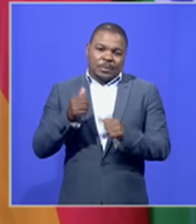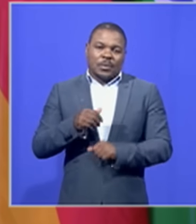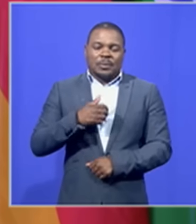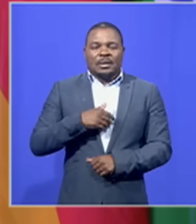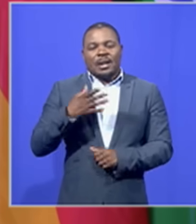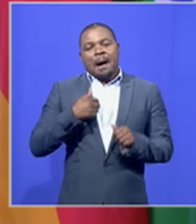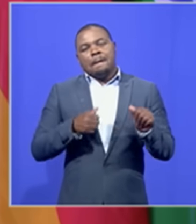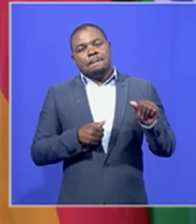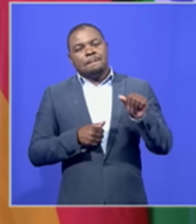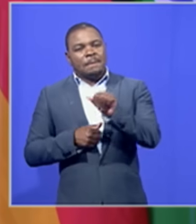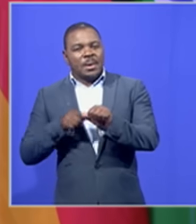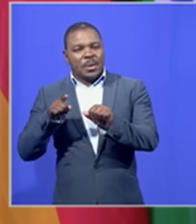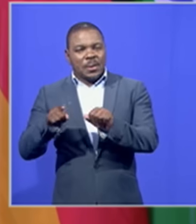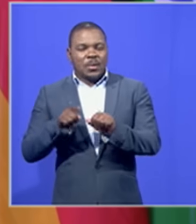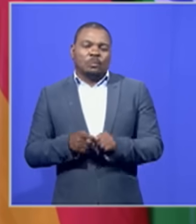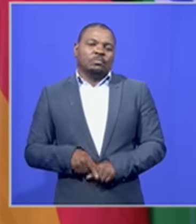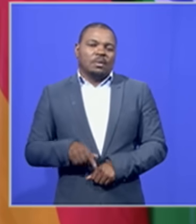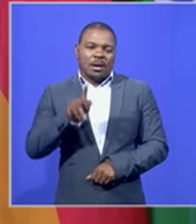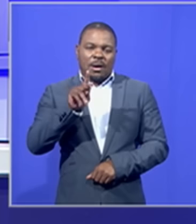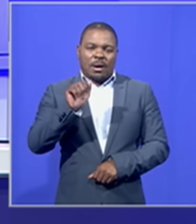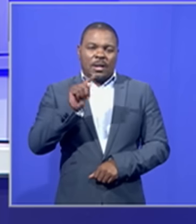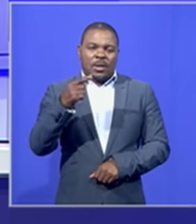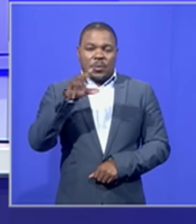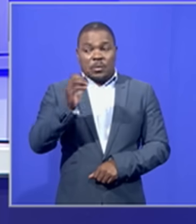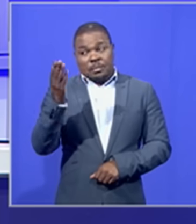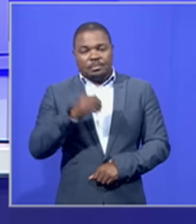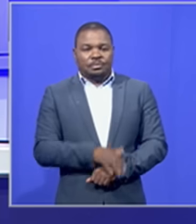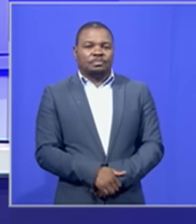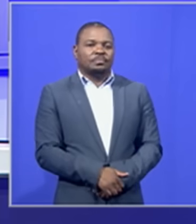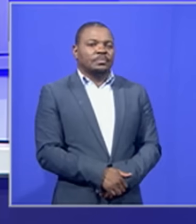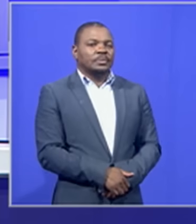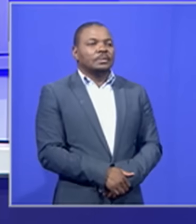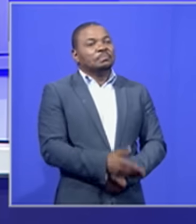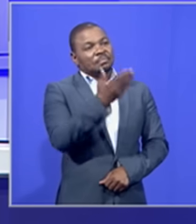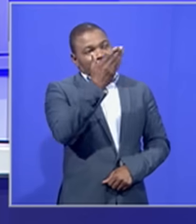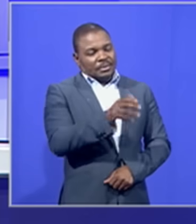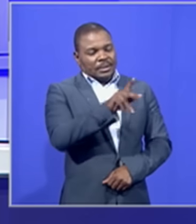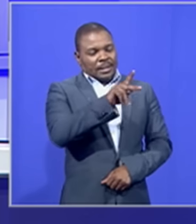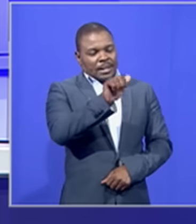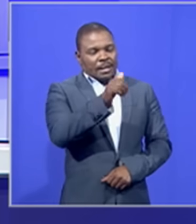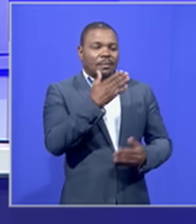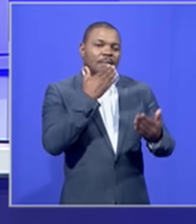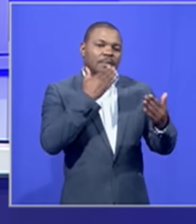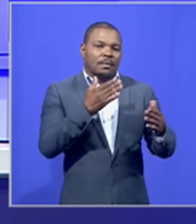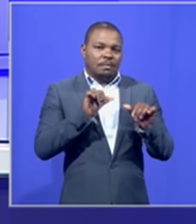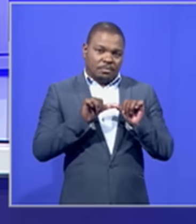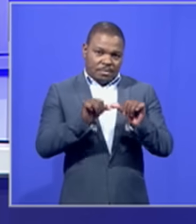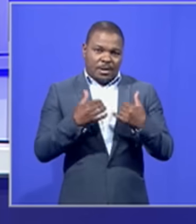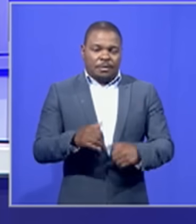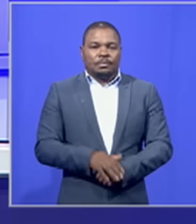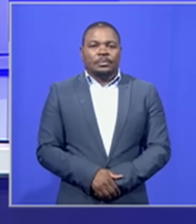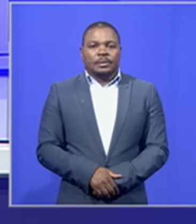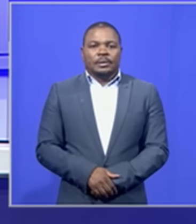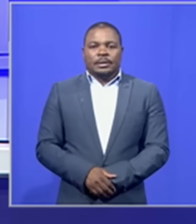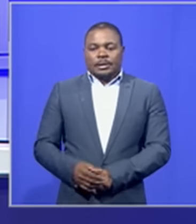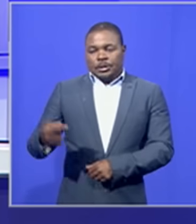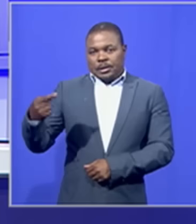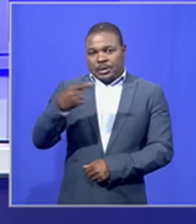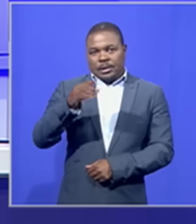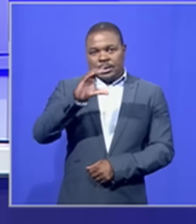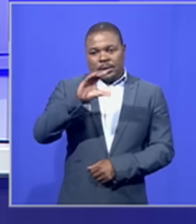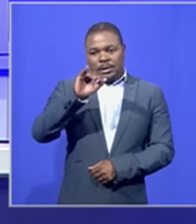ke boela go wena ka ko studio Katlego. Ke a leboga thata ke ya mo mogaetso re ditsoletsa ka gore se bueledi sa